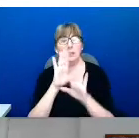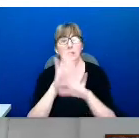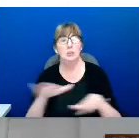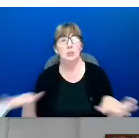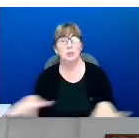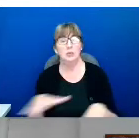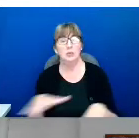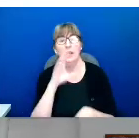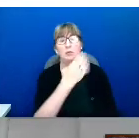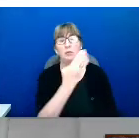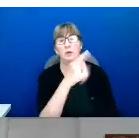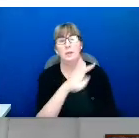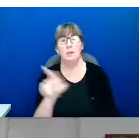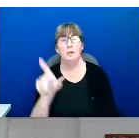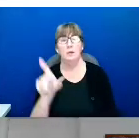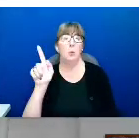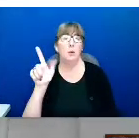that